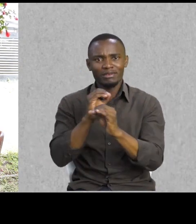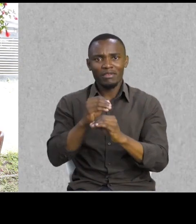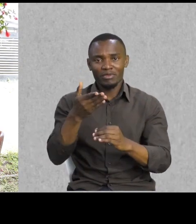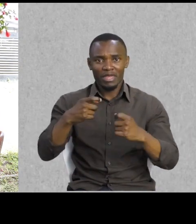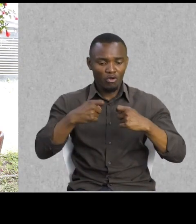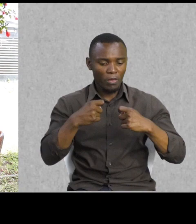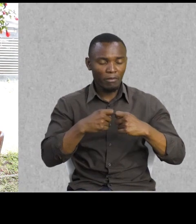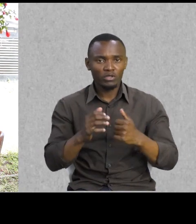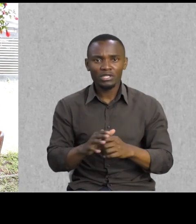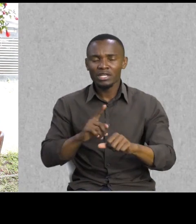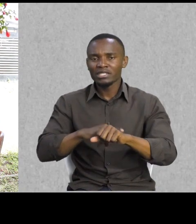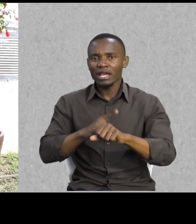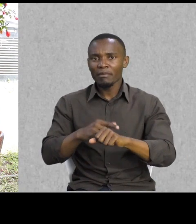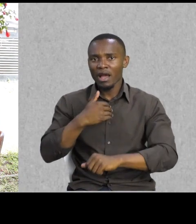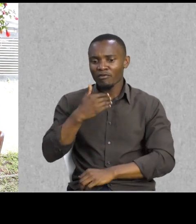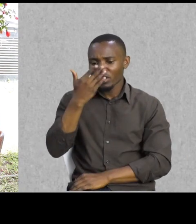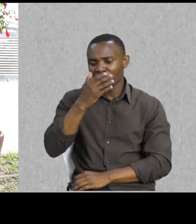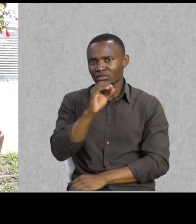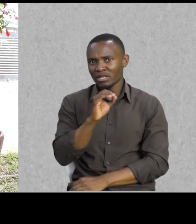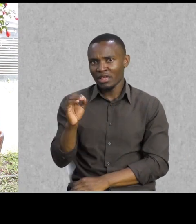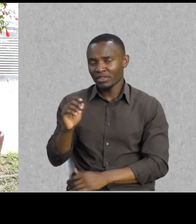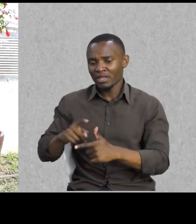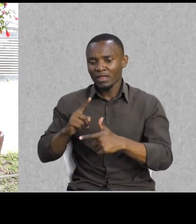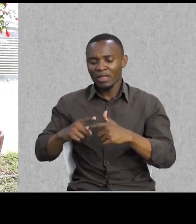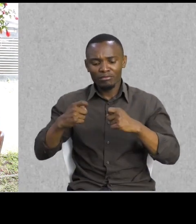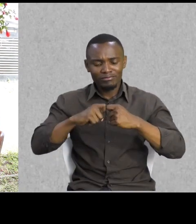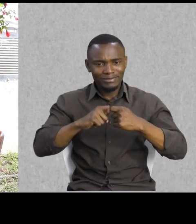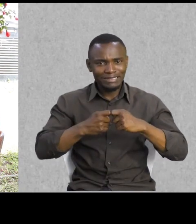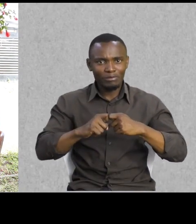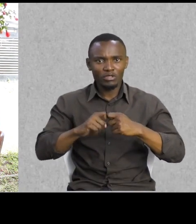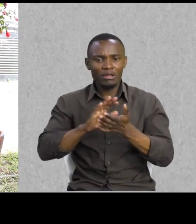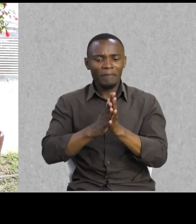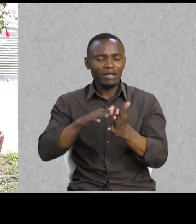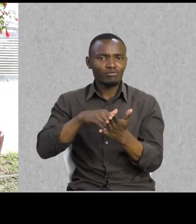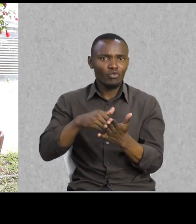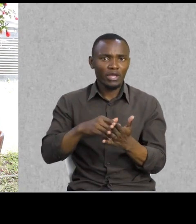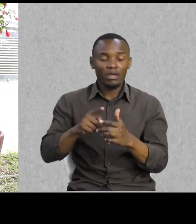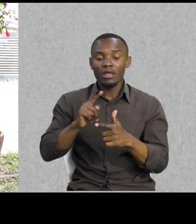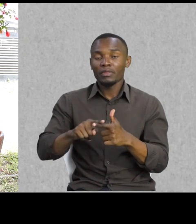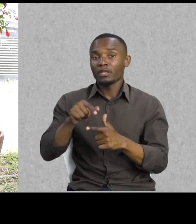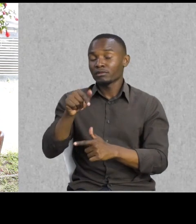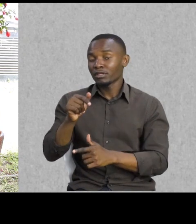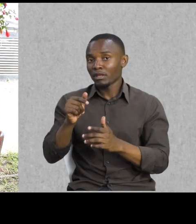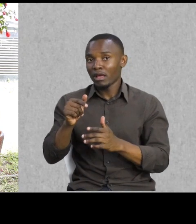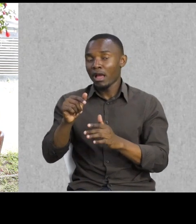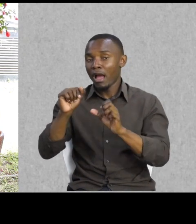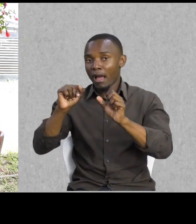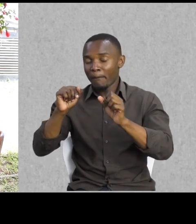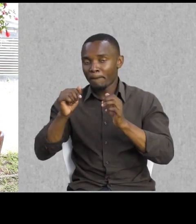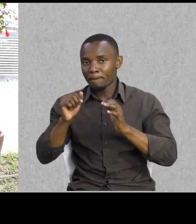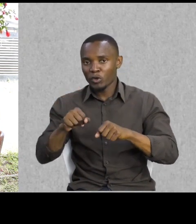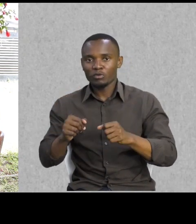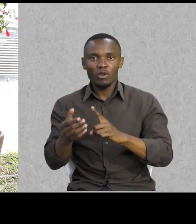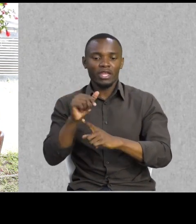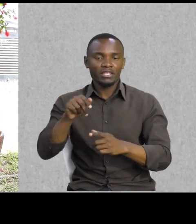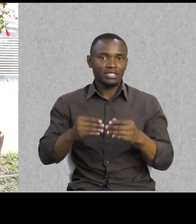So when the liquid is not there and the bones start to corrode, that's when one acquires such a